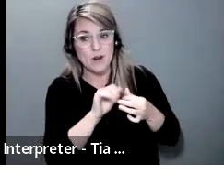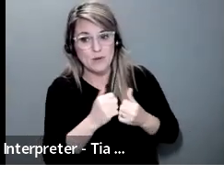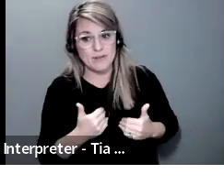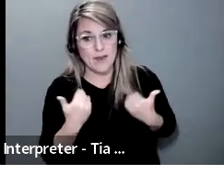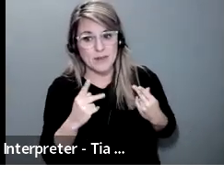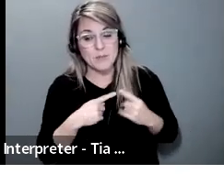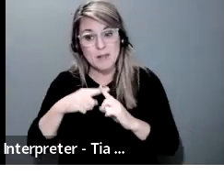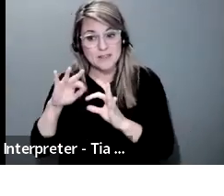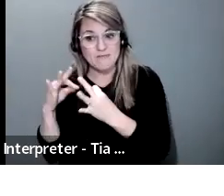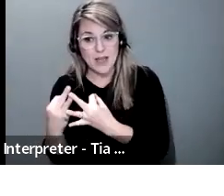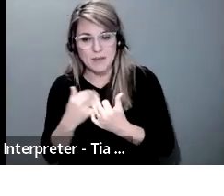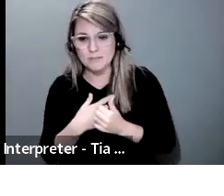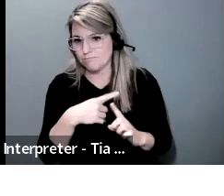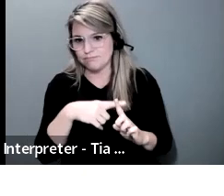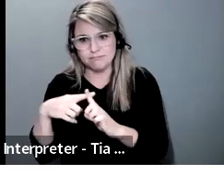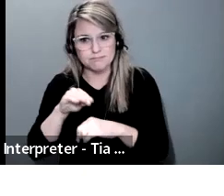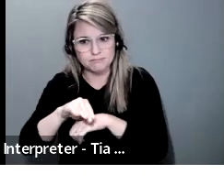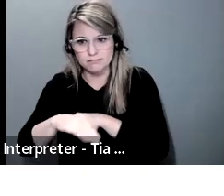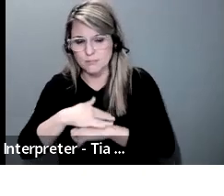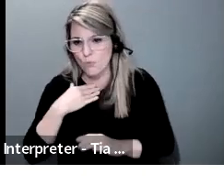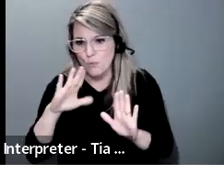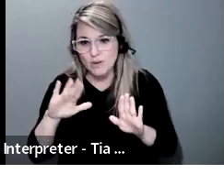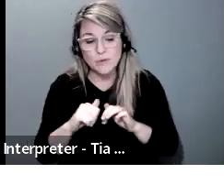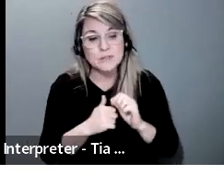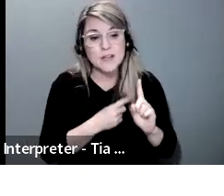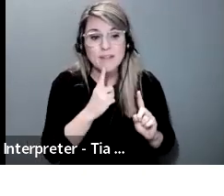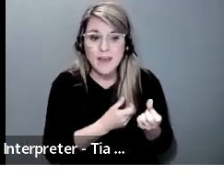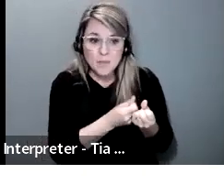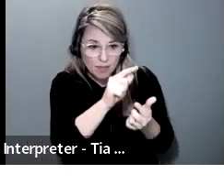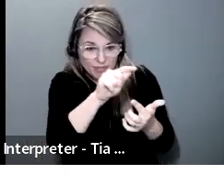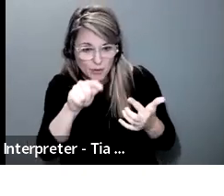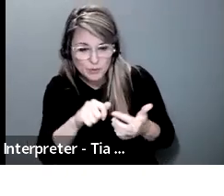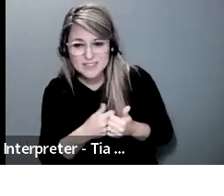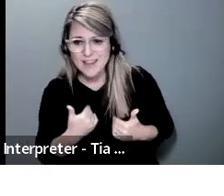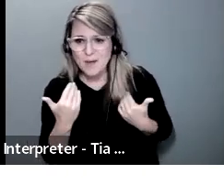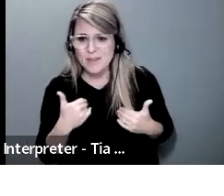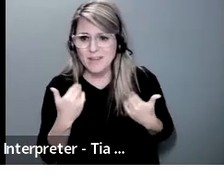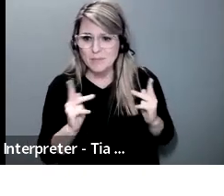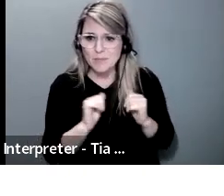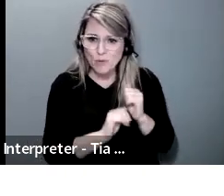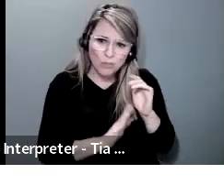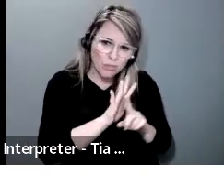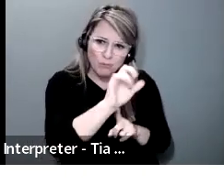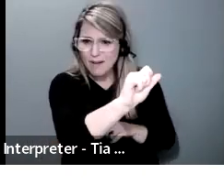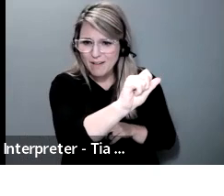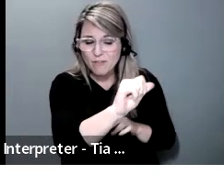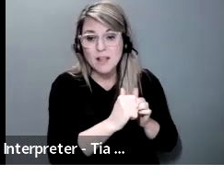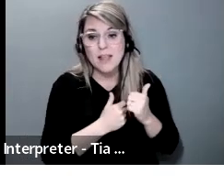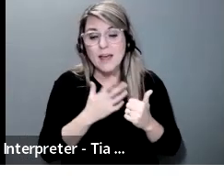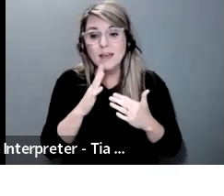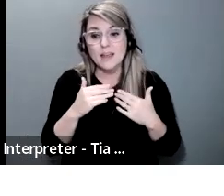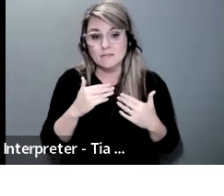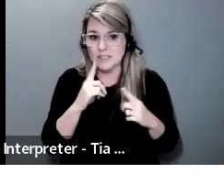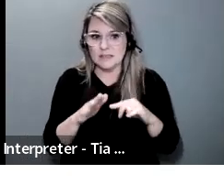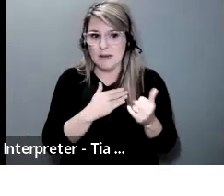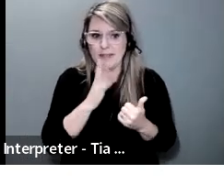Taken together, the 5 Youth Thrive protective and promotive factors help young people thrive, even in the face of risk and